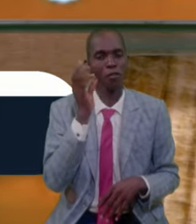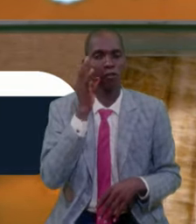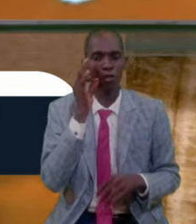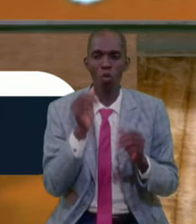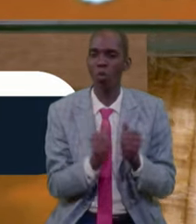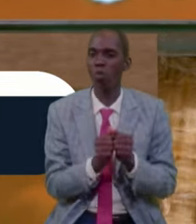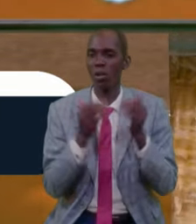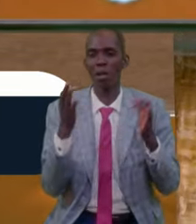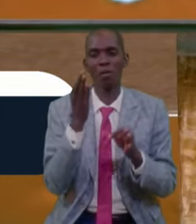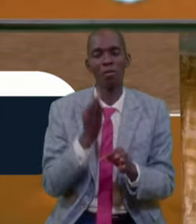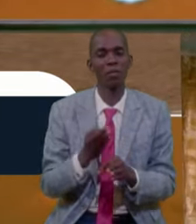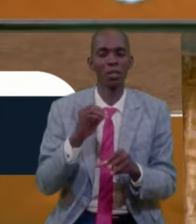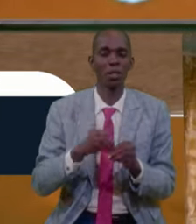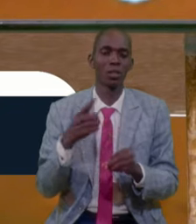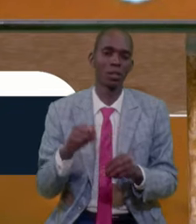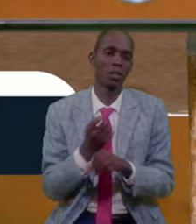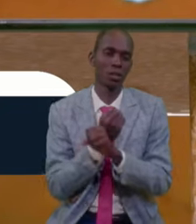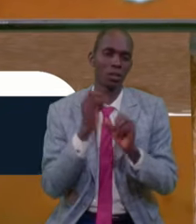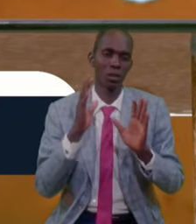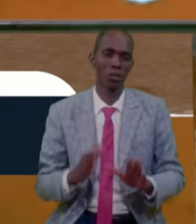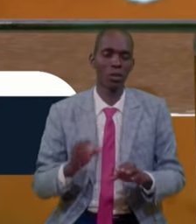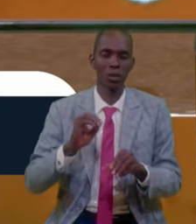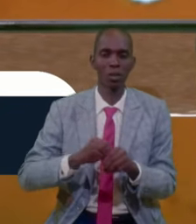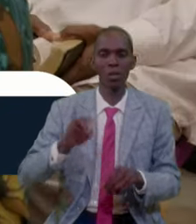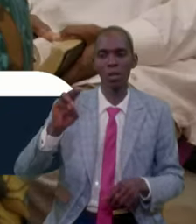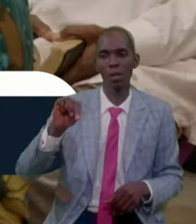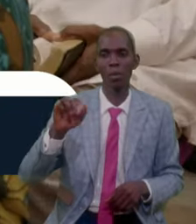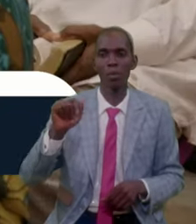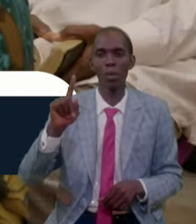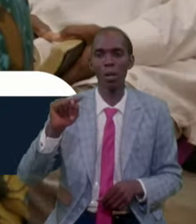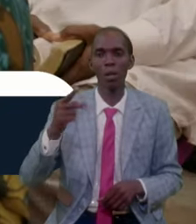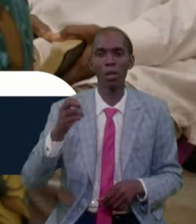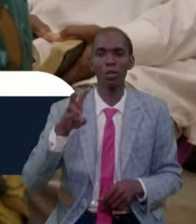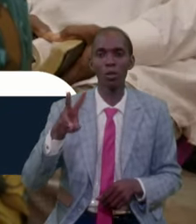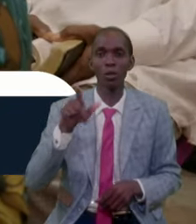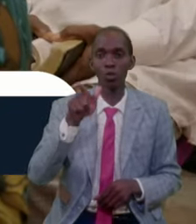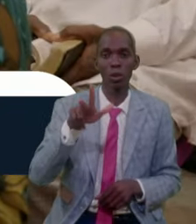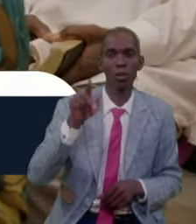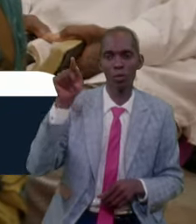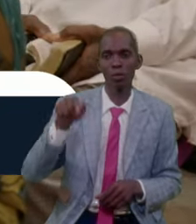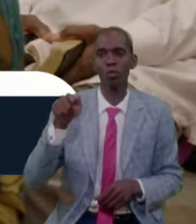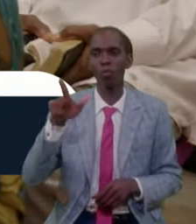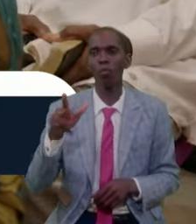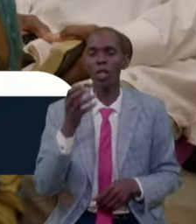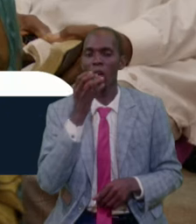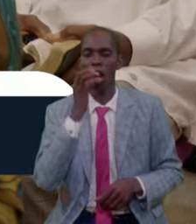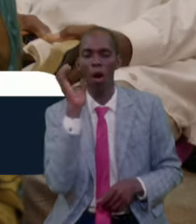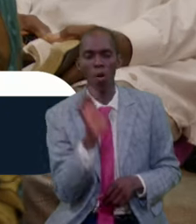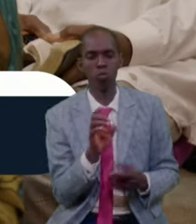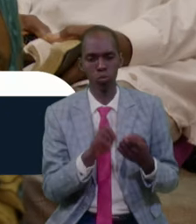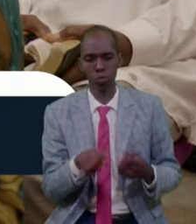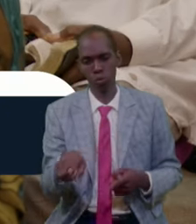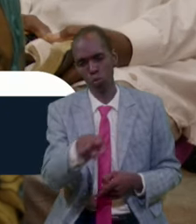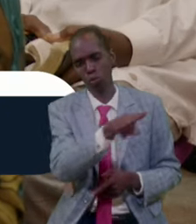the Savior. Matthew chapter 23, verse 23. Woe unto you,